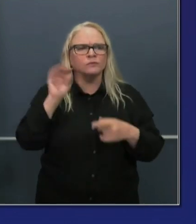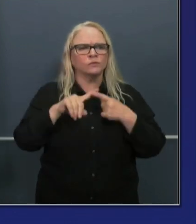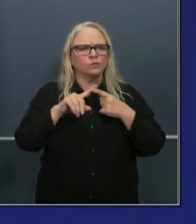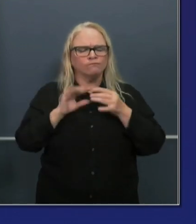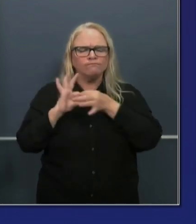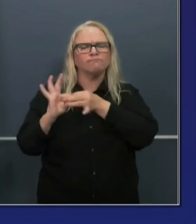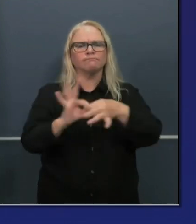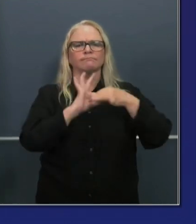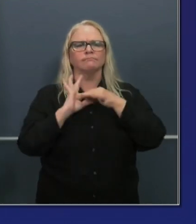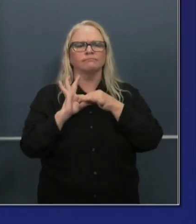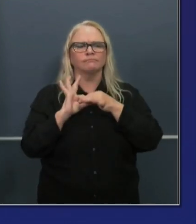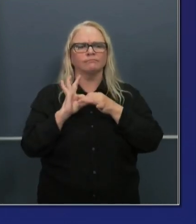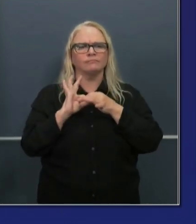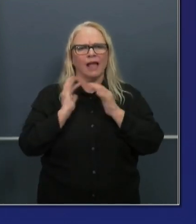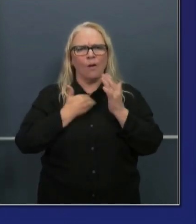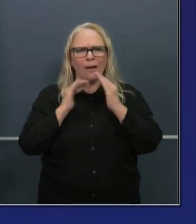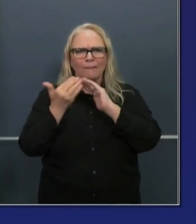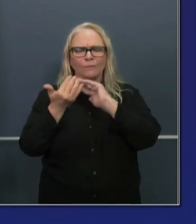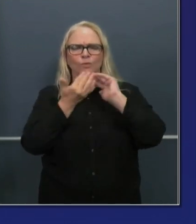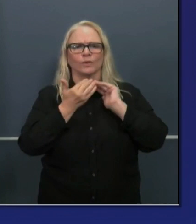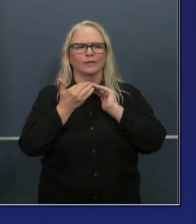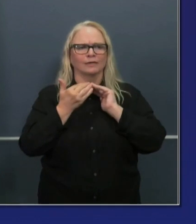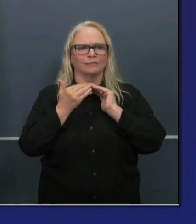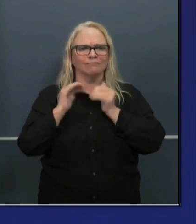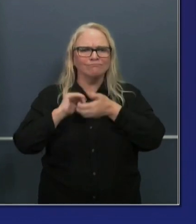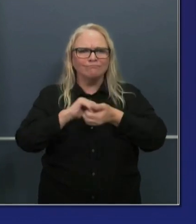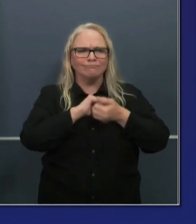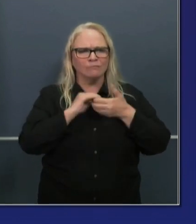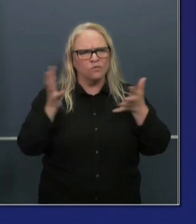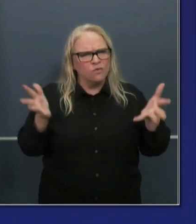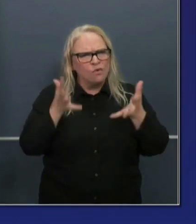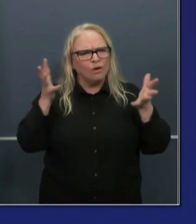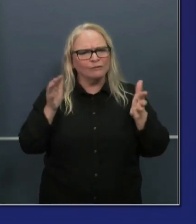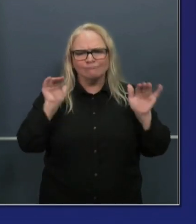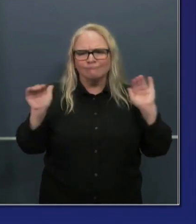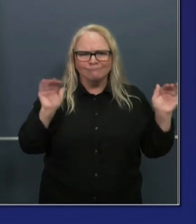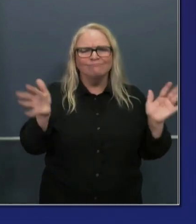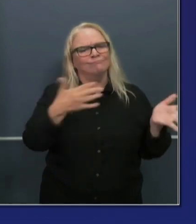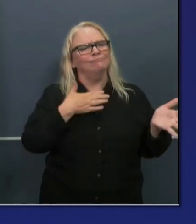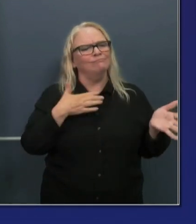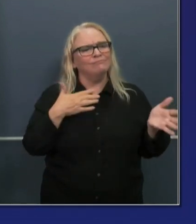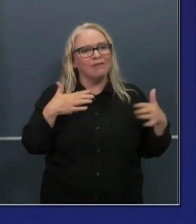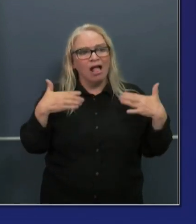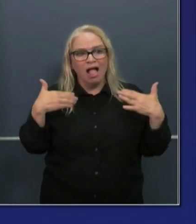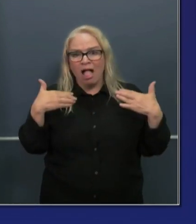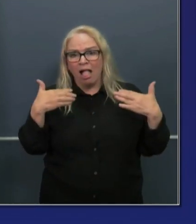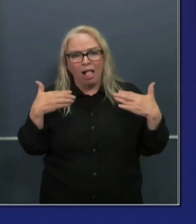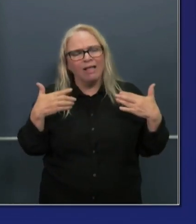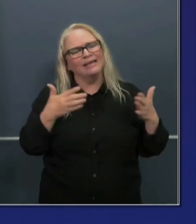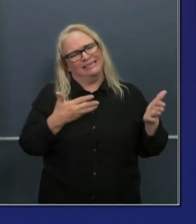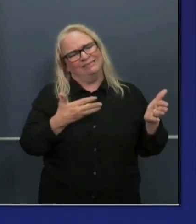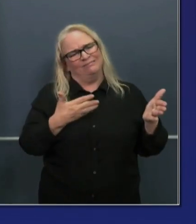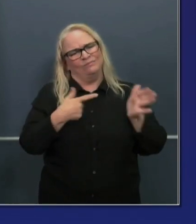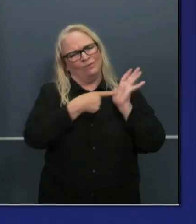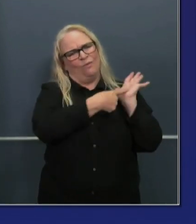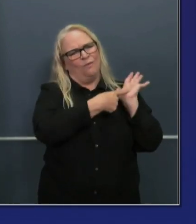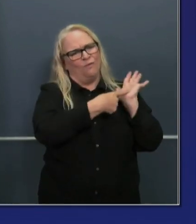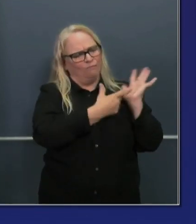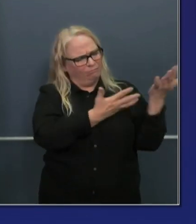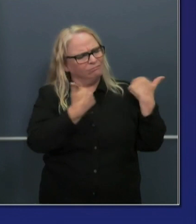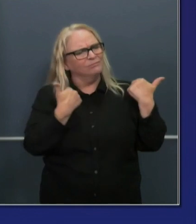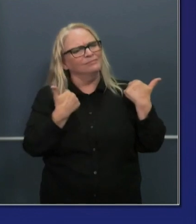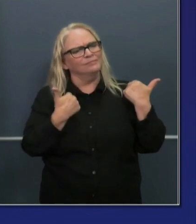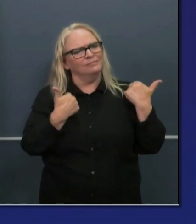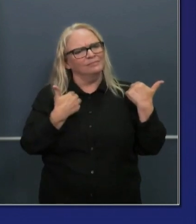moment. And we continue to encourage others that haven't had that opportunity to avail themselves